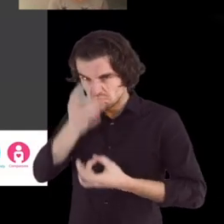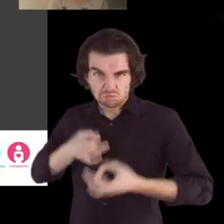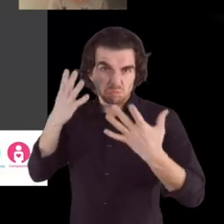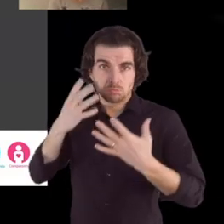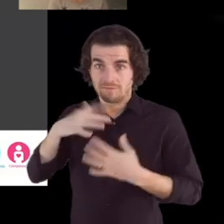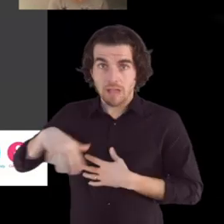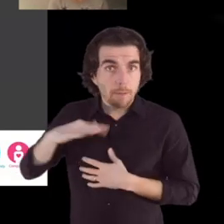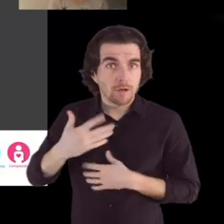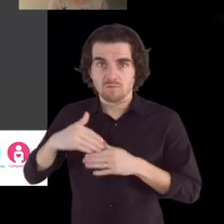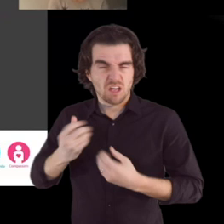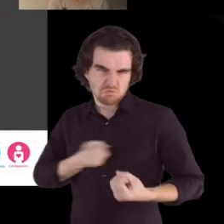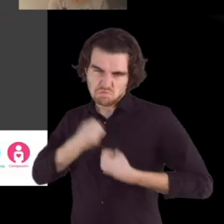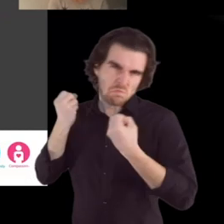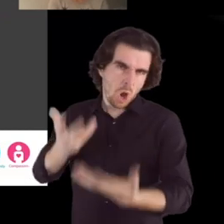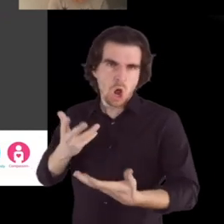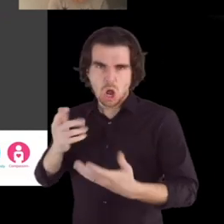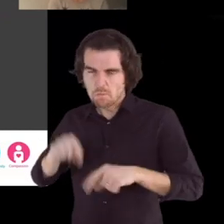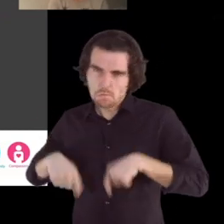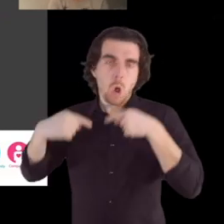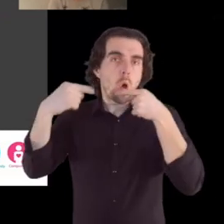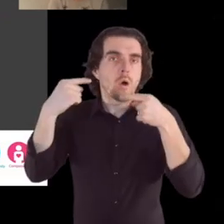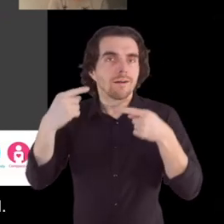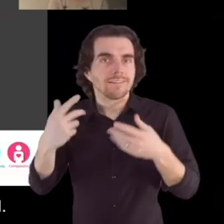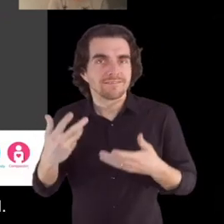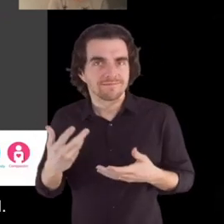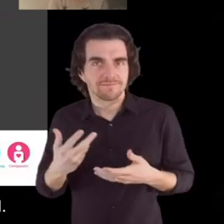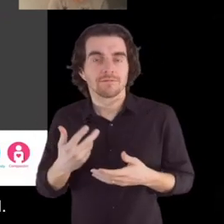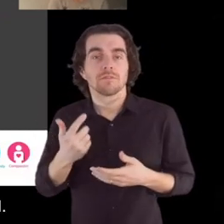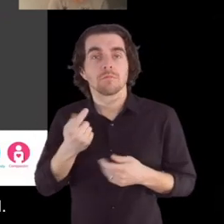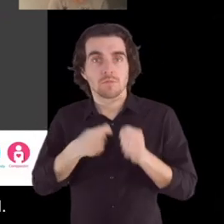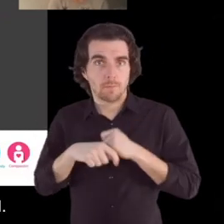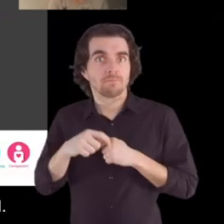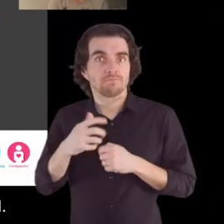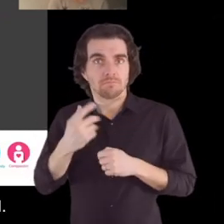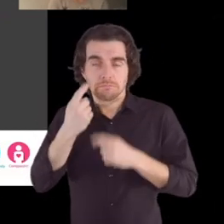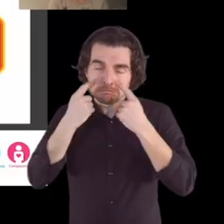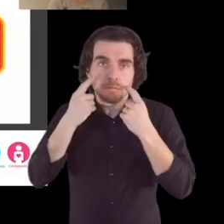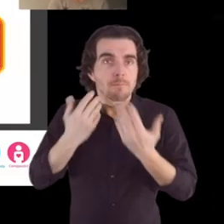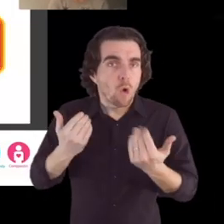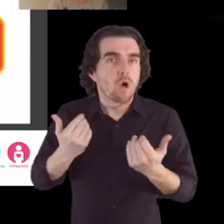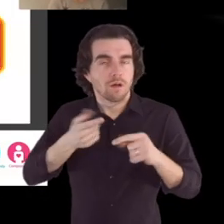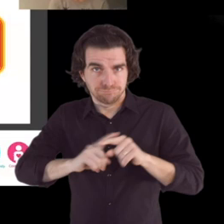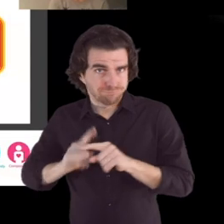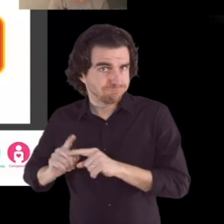that we love and take it out on our families, things like that, and just generally a bit more tearful.